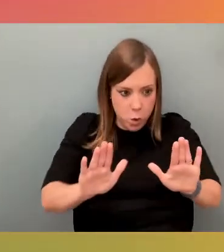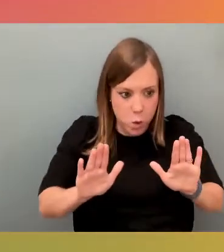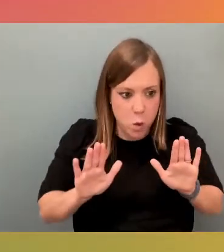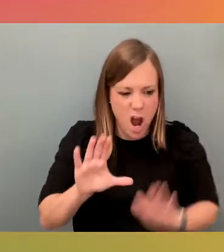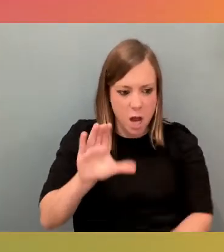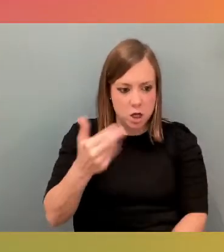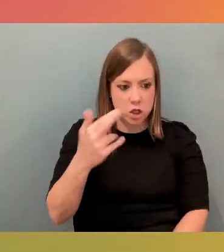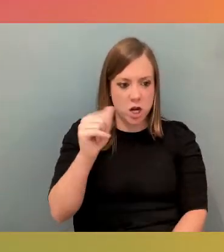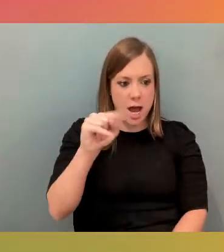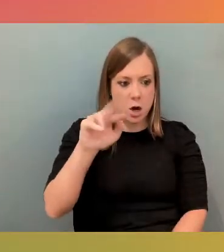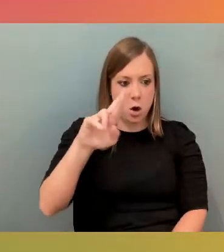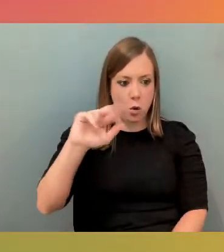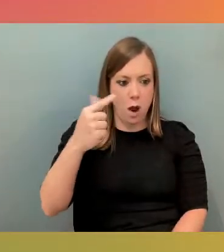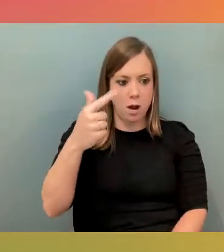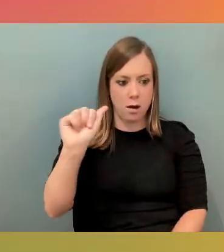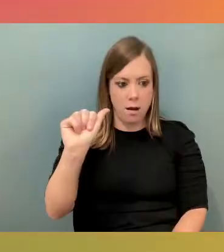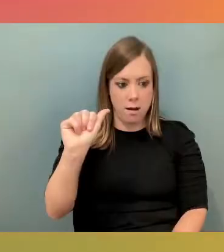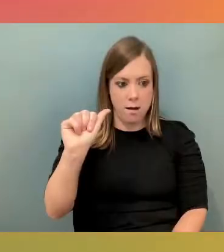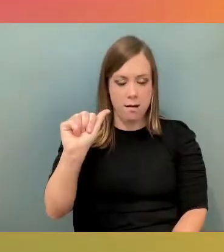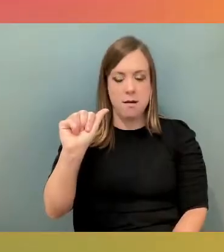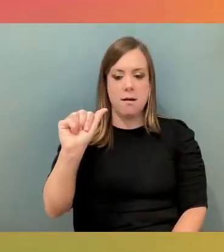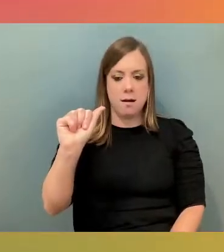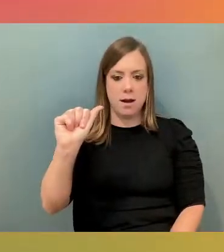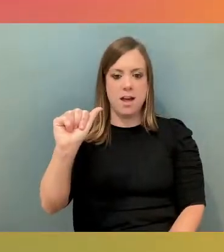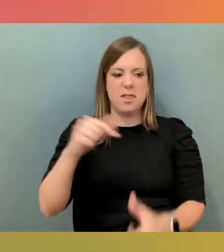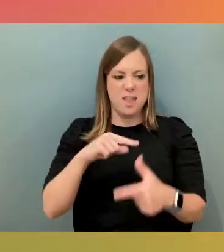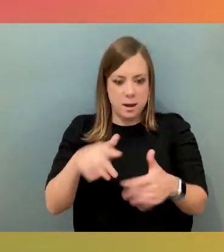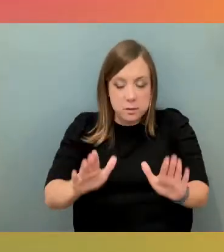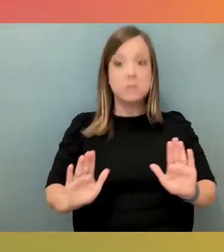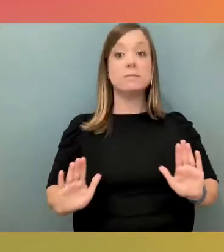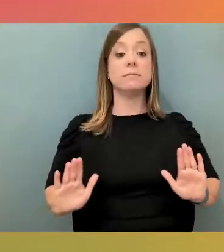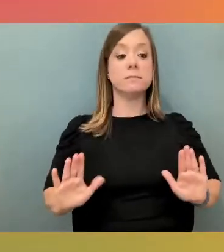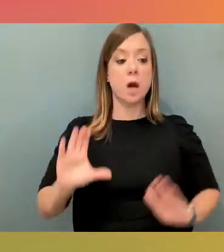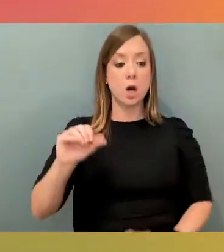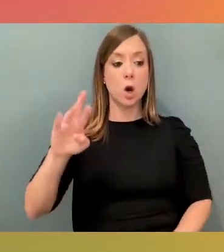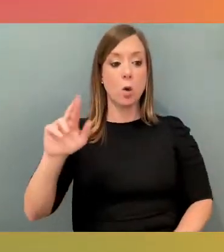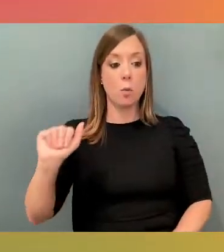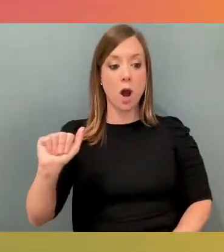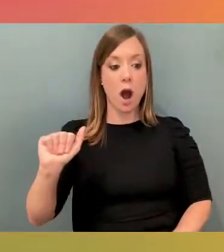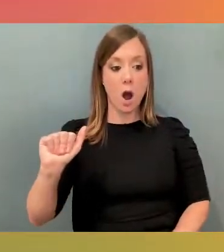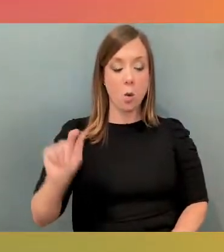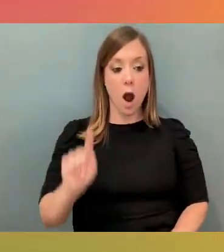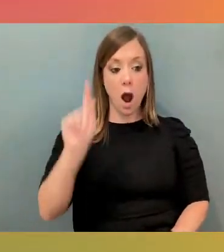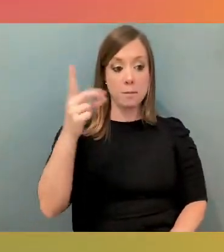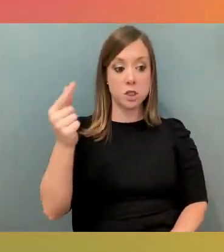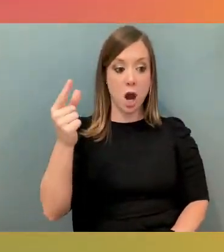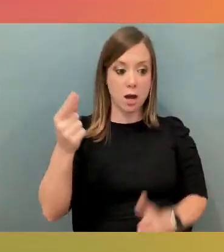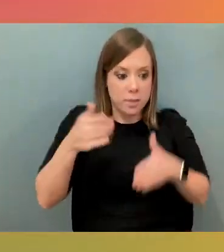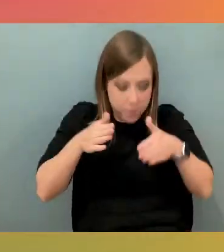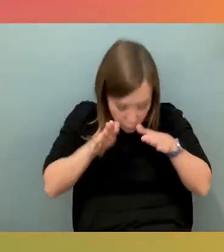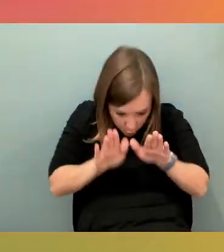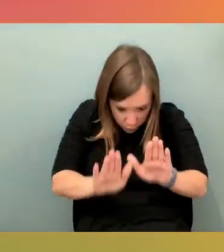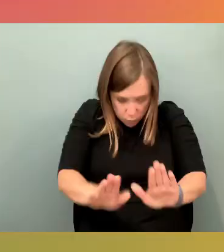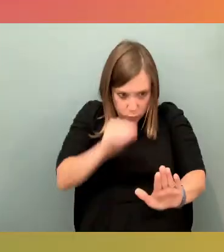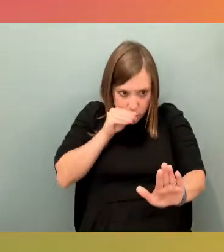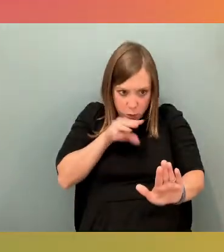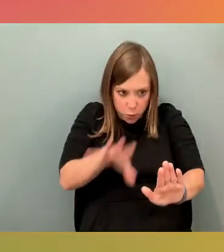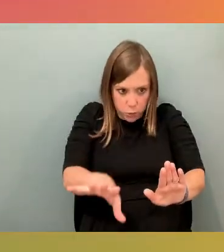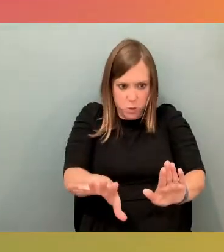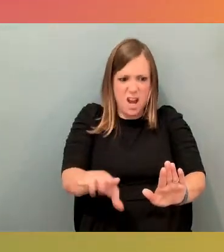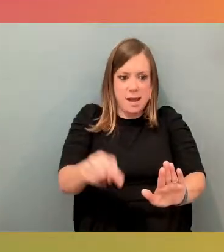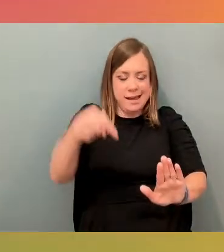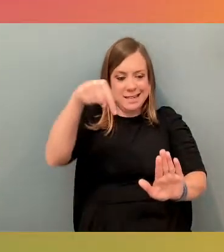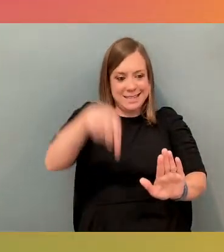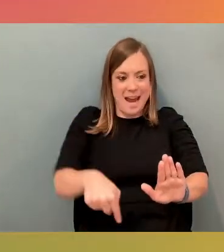toes. Inhale to cobra or upward facing dog. And exhale to downward facing dog for 3